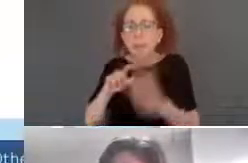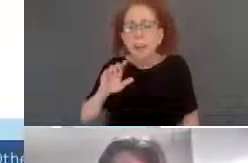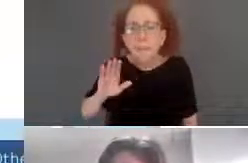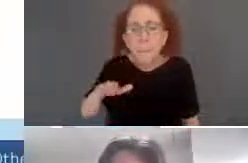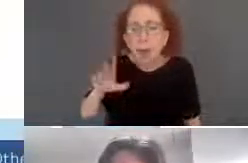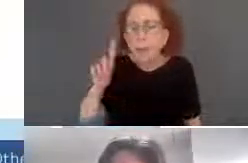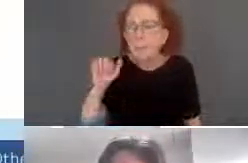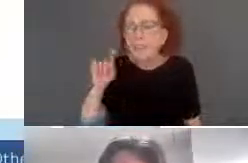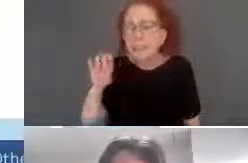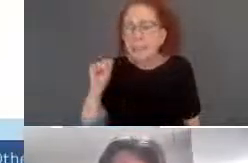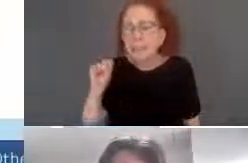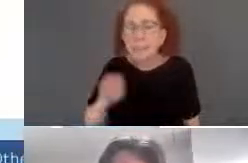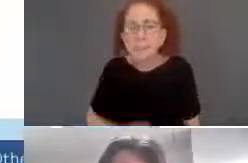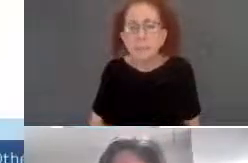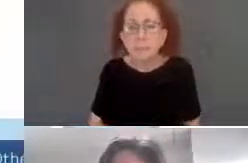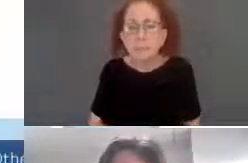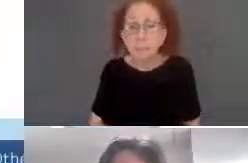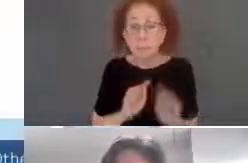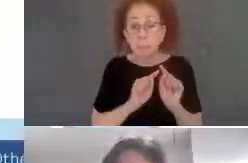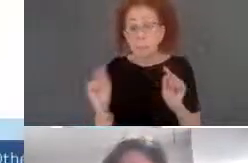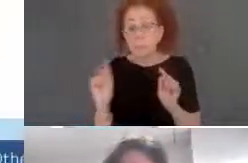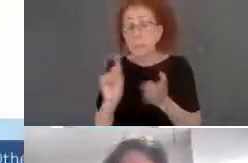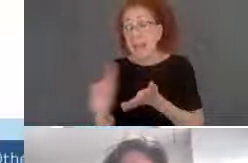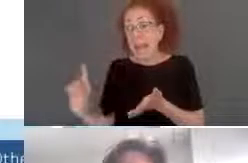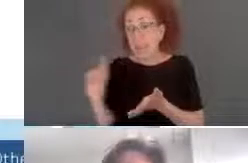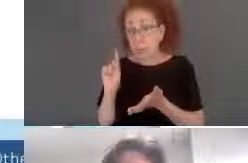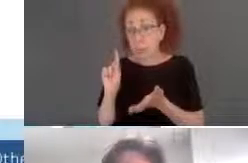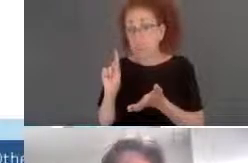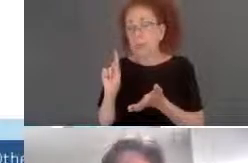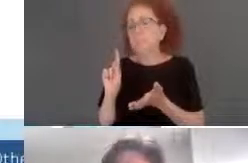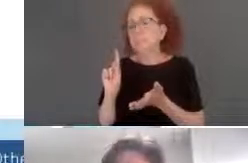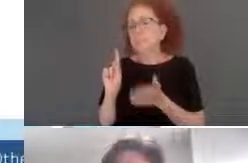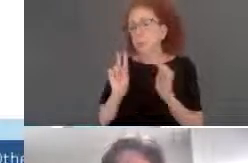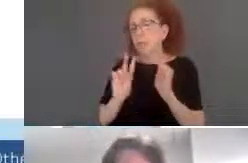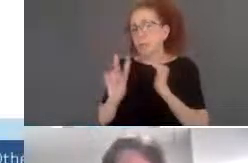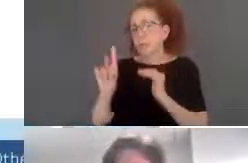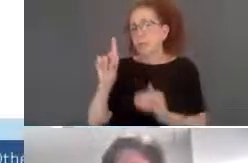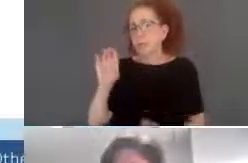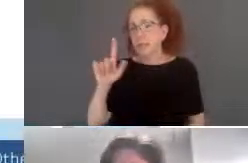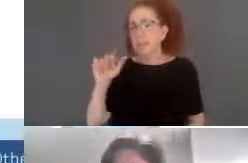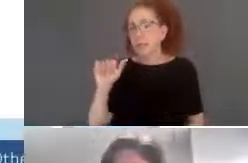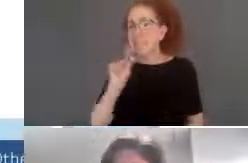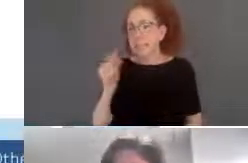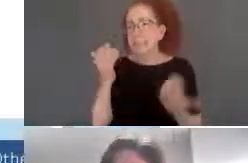And as of last week, it's predicted that the Delta variant is